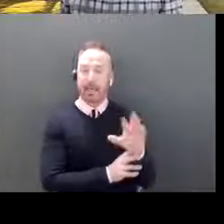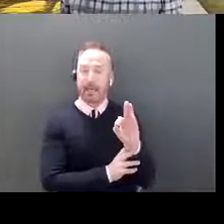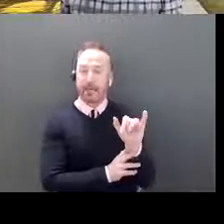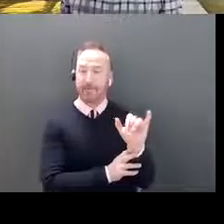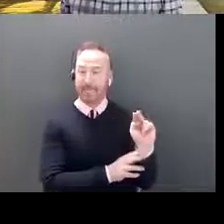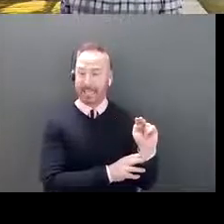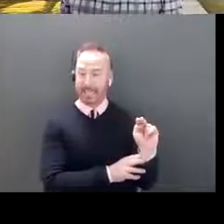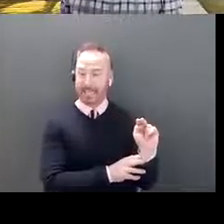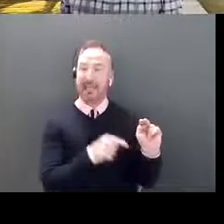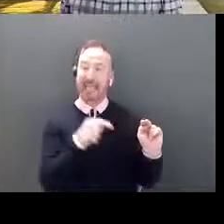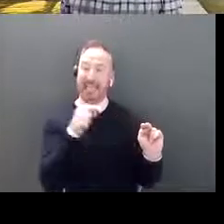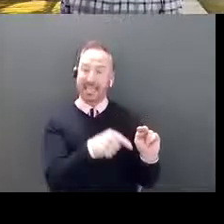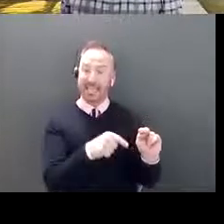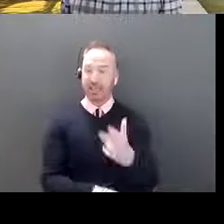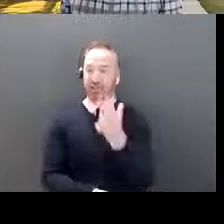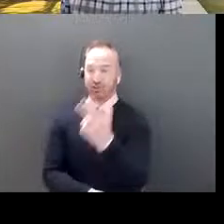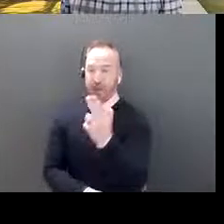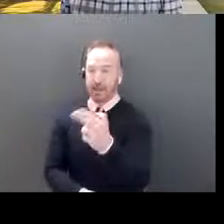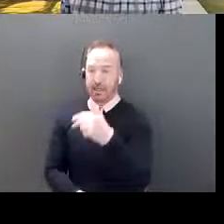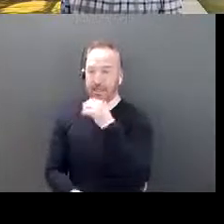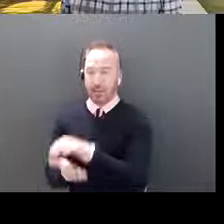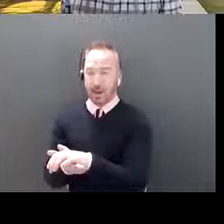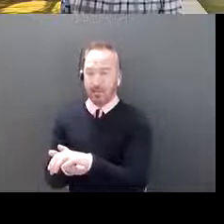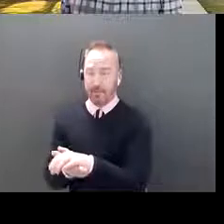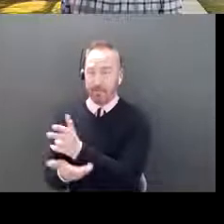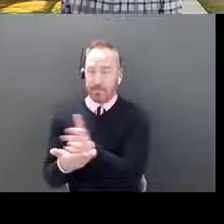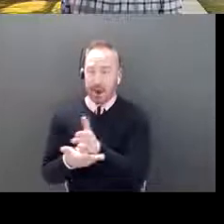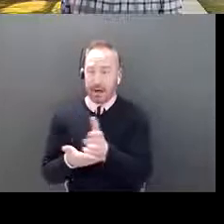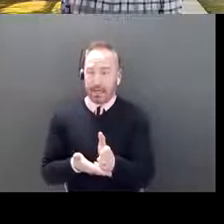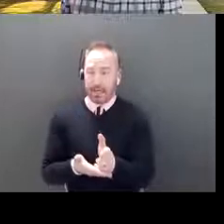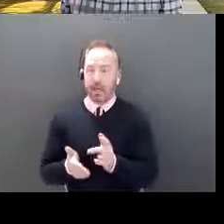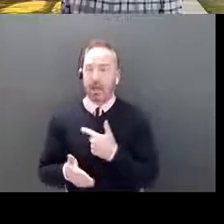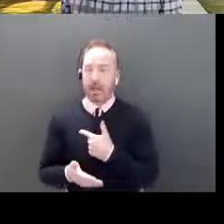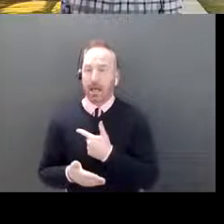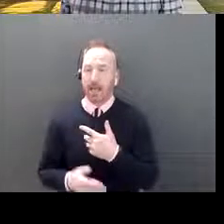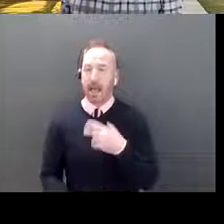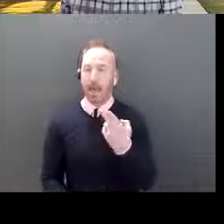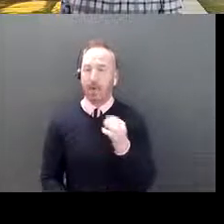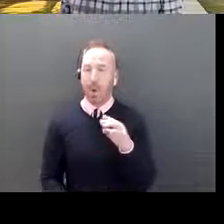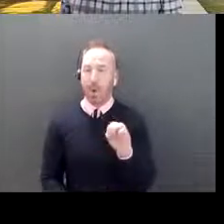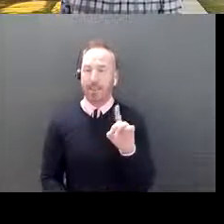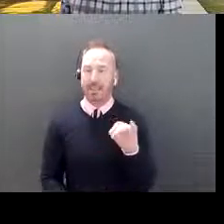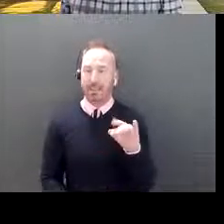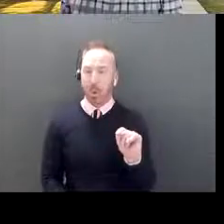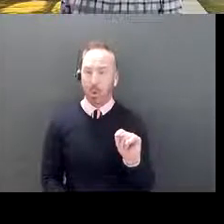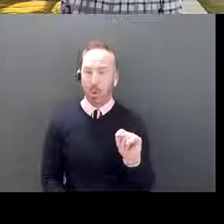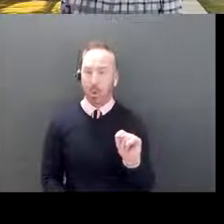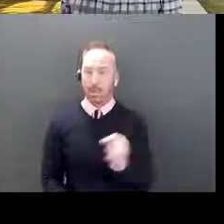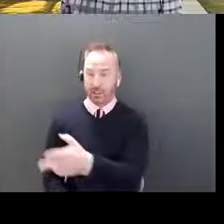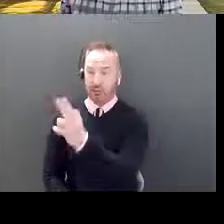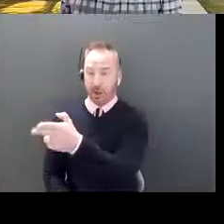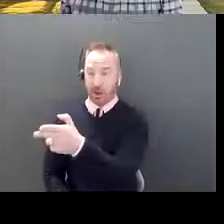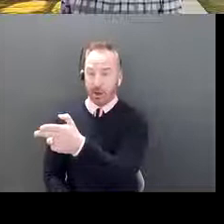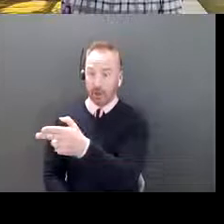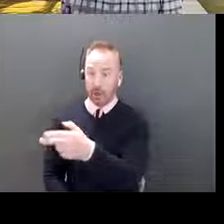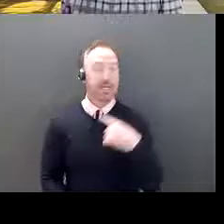He shot his wife in a parking lot at a Home Depot parking lot, and then told another bystander to